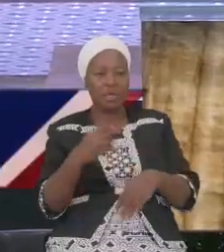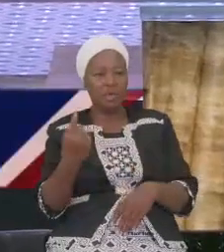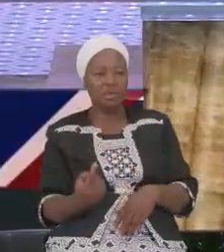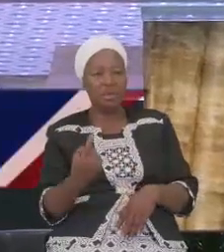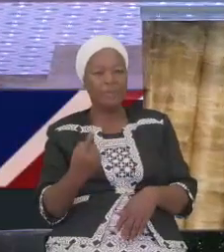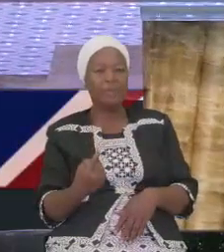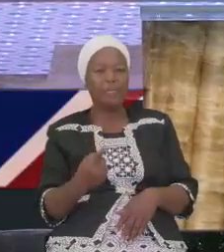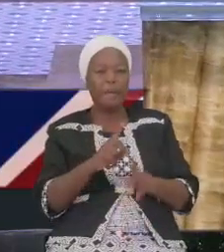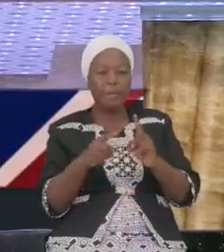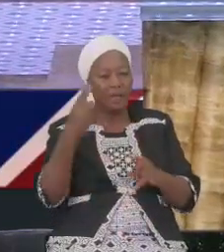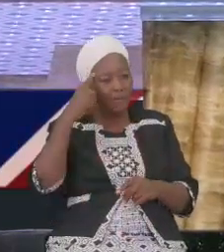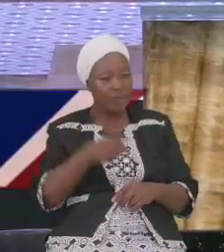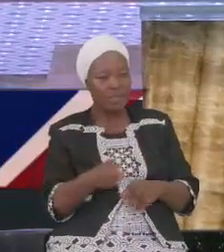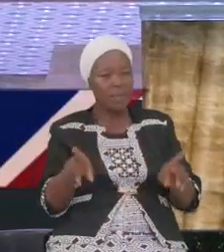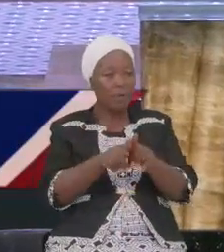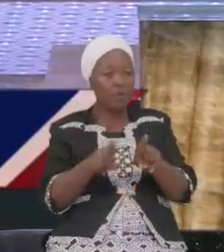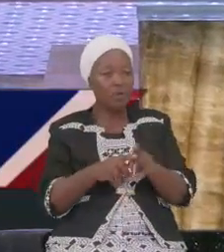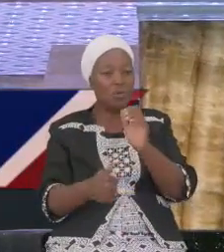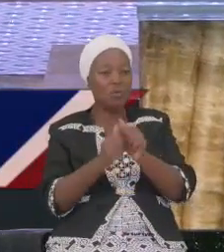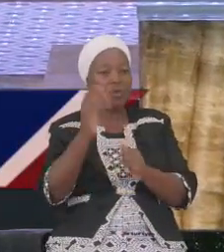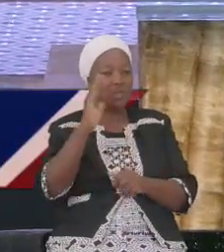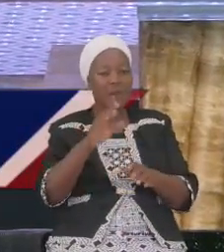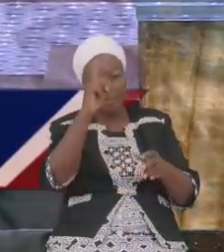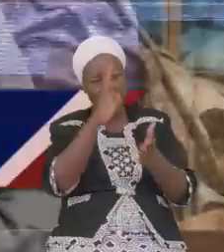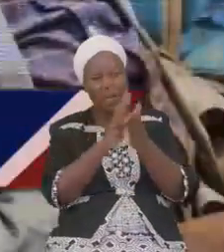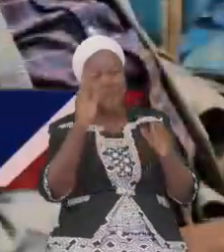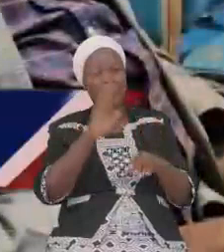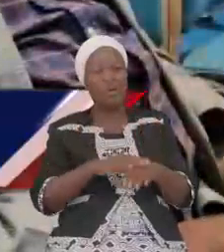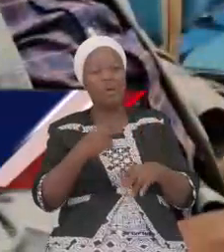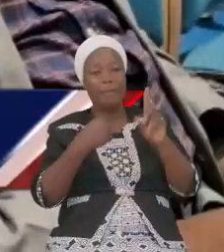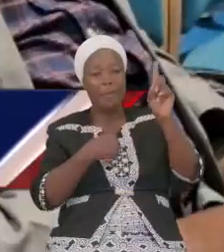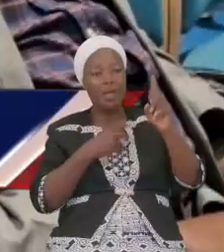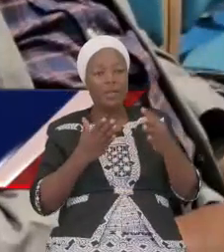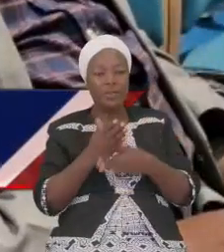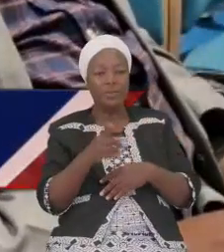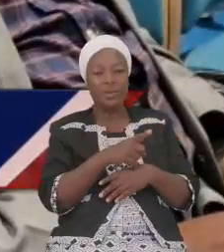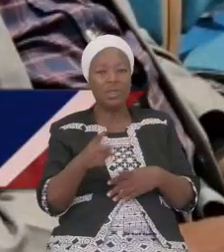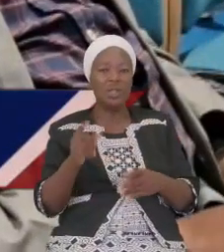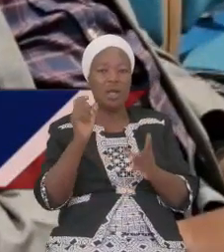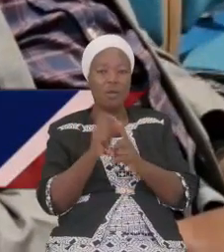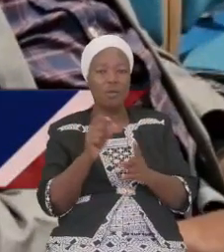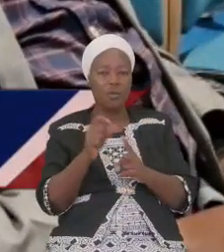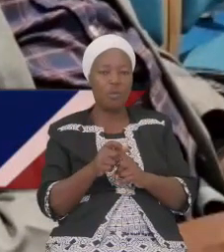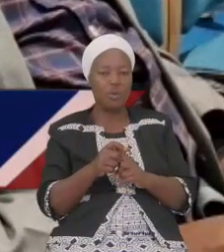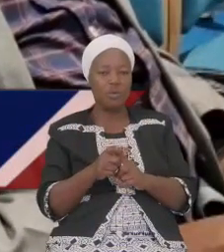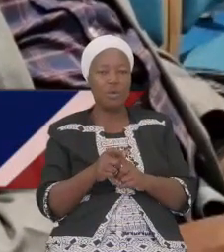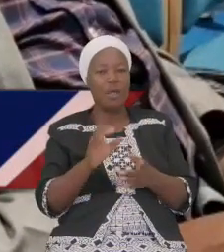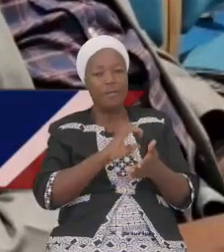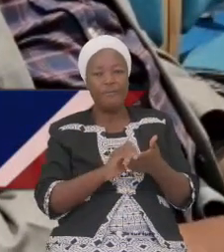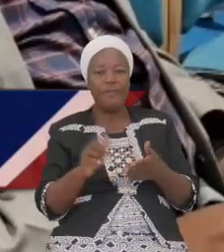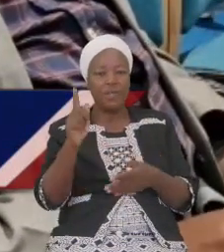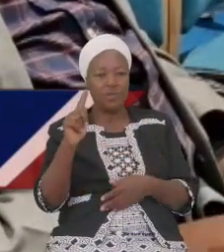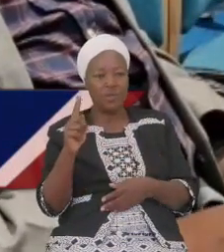also, which shall believe on me through their word. verse 21, that